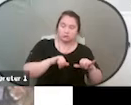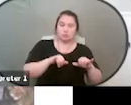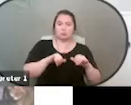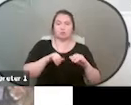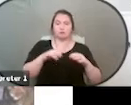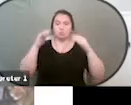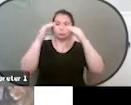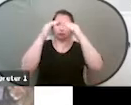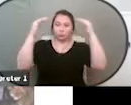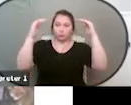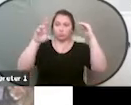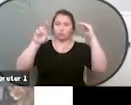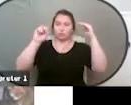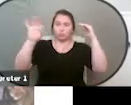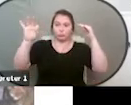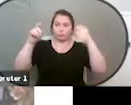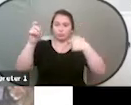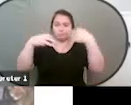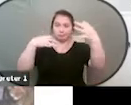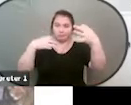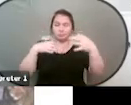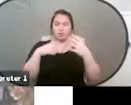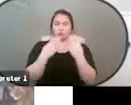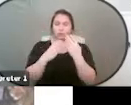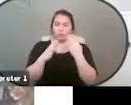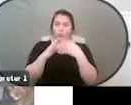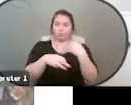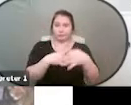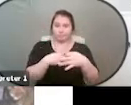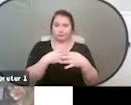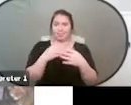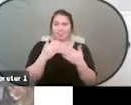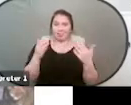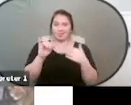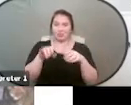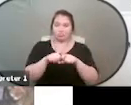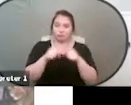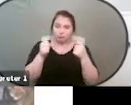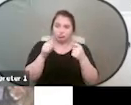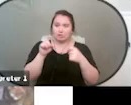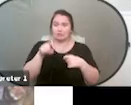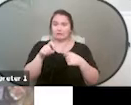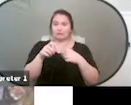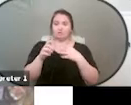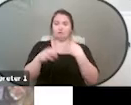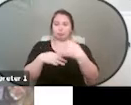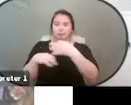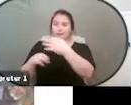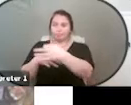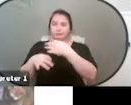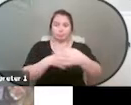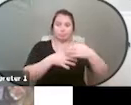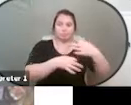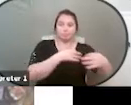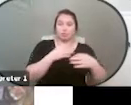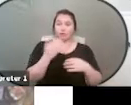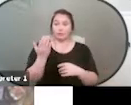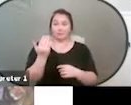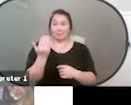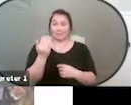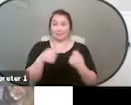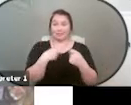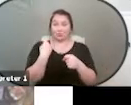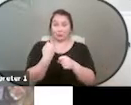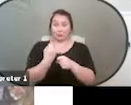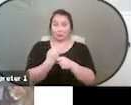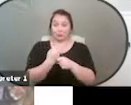building, replacing doors or things like that that are broken or needing replacement. And so for the next 15 years, this